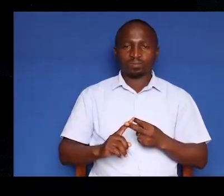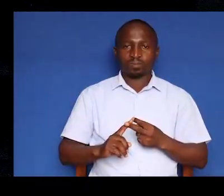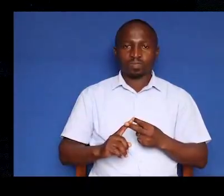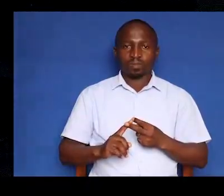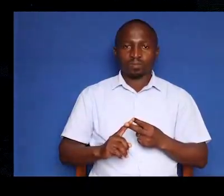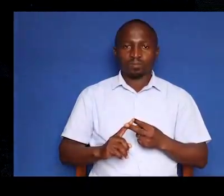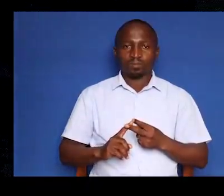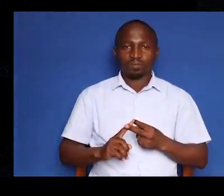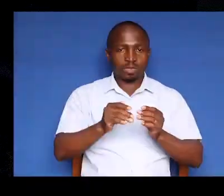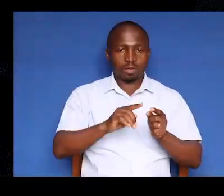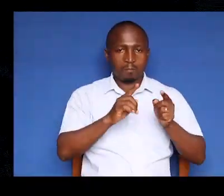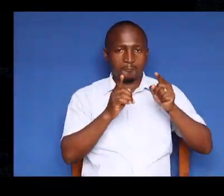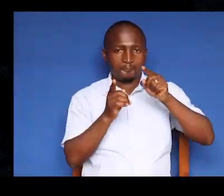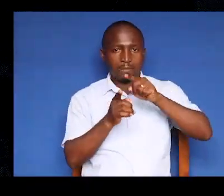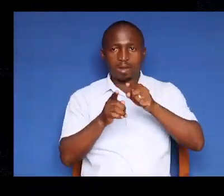and we have